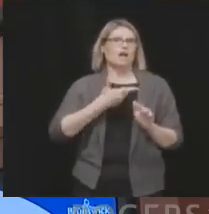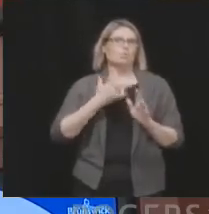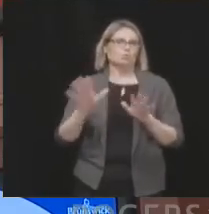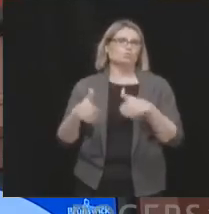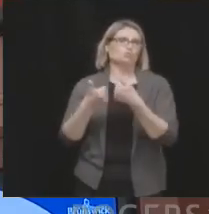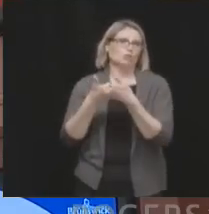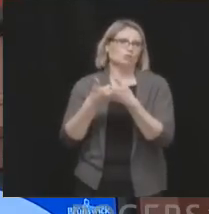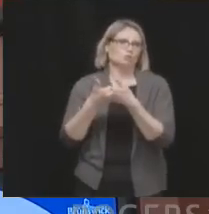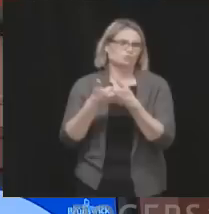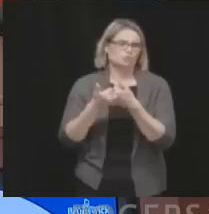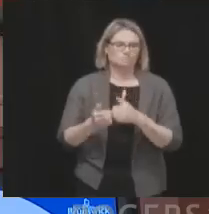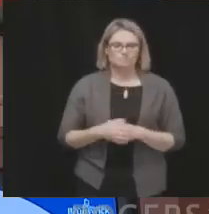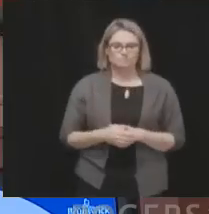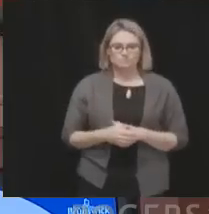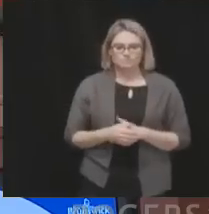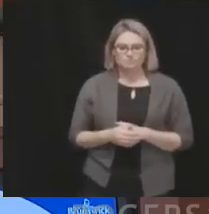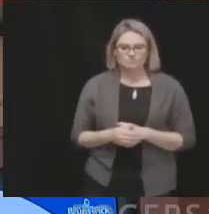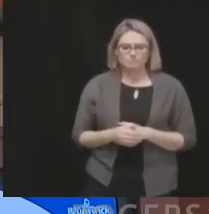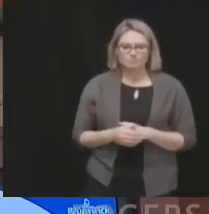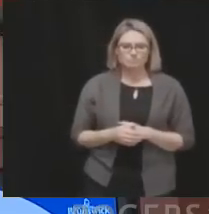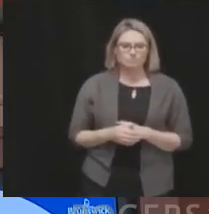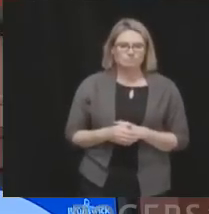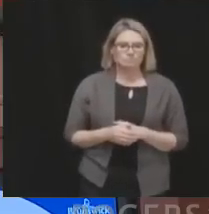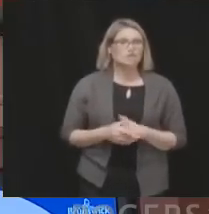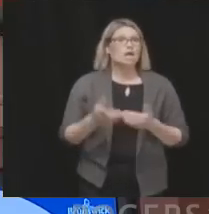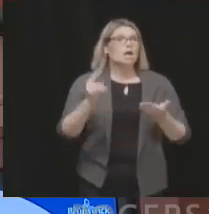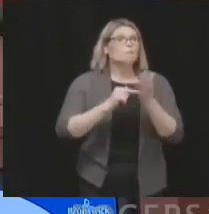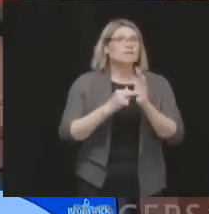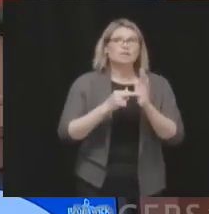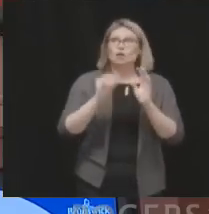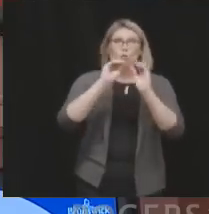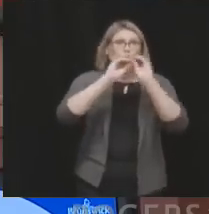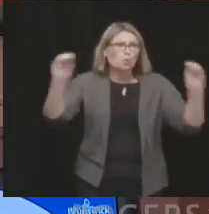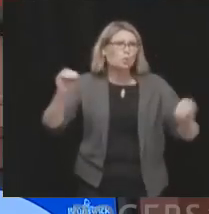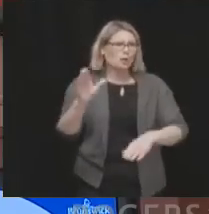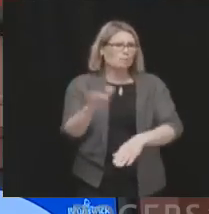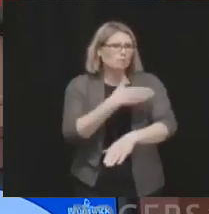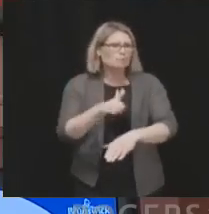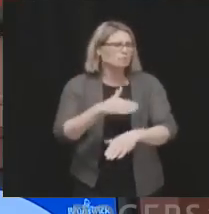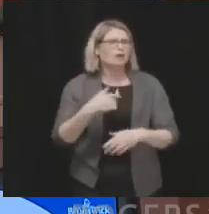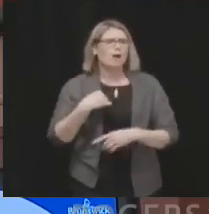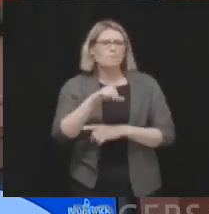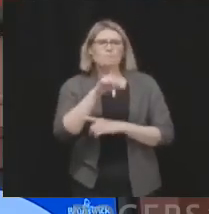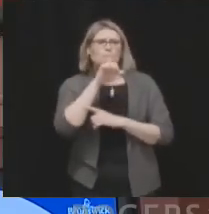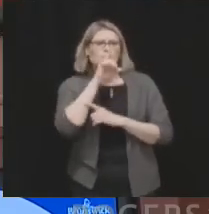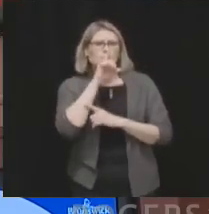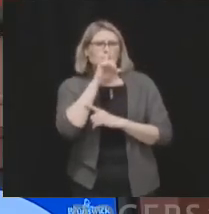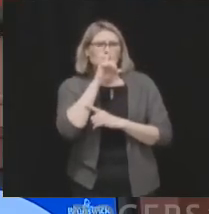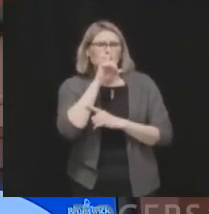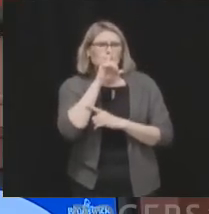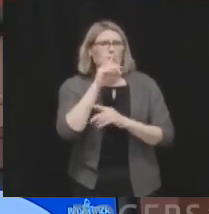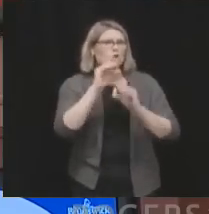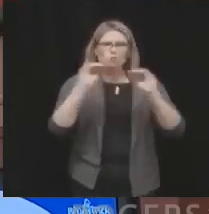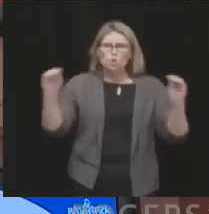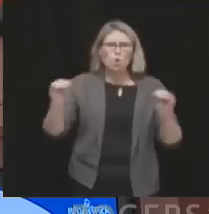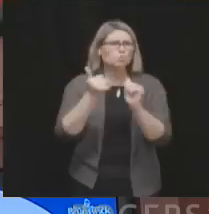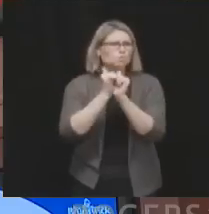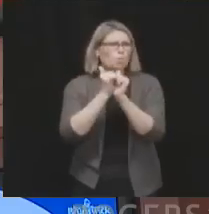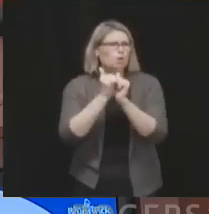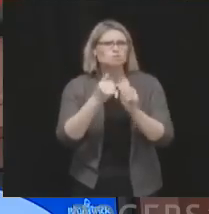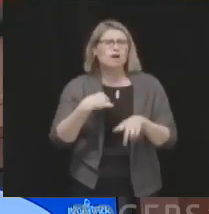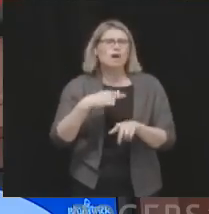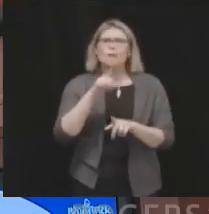sports that can be done safely. But it does mean we have to be conscious that the virus remains in